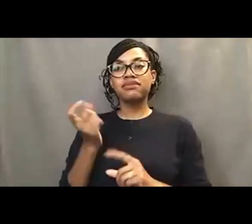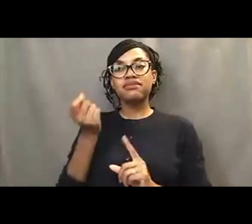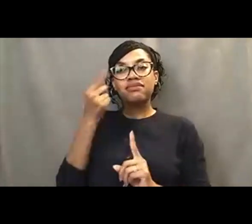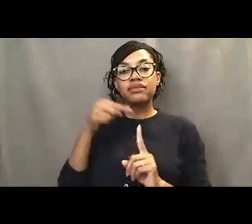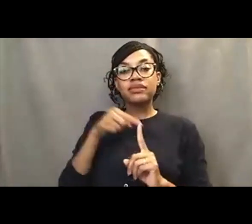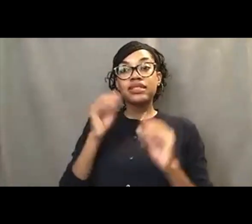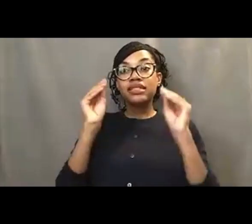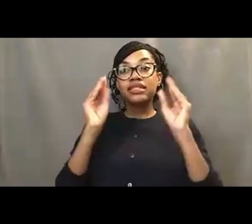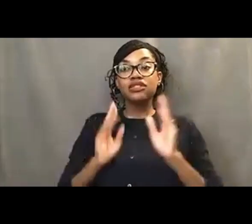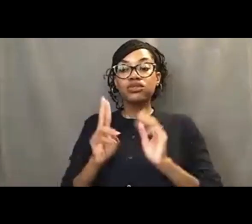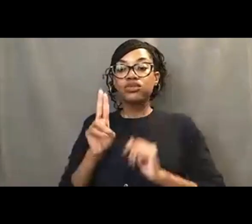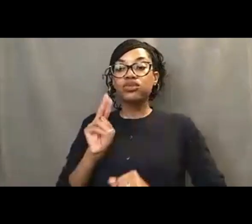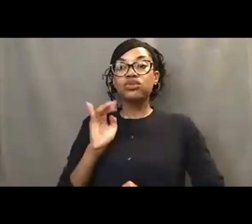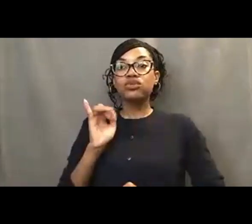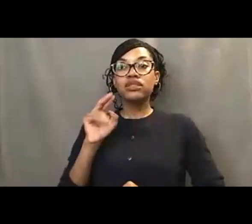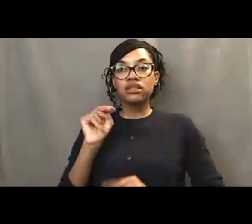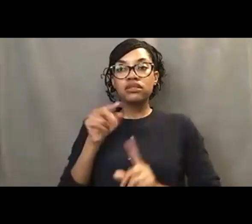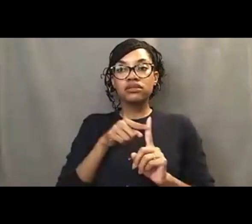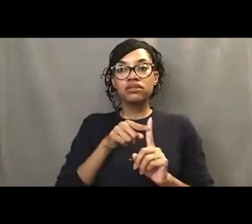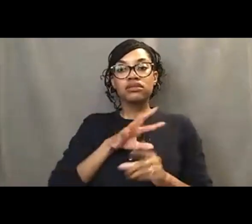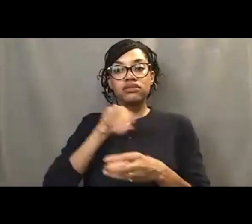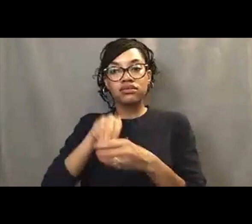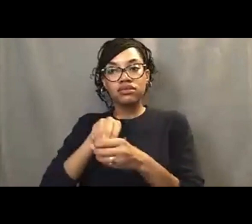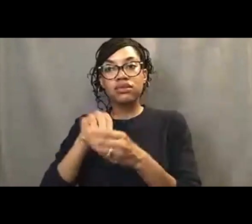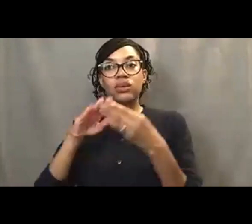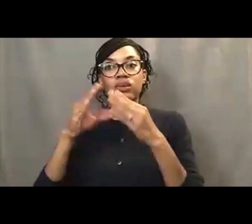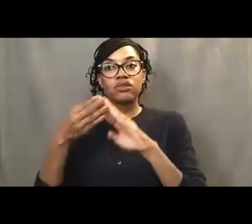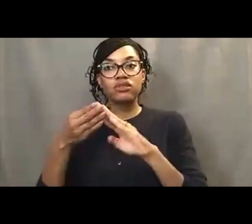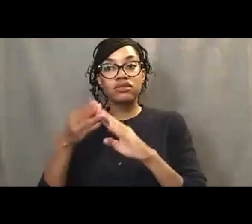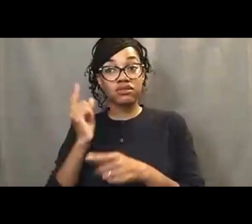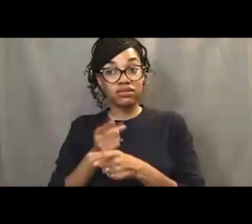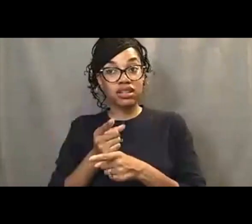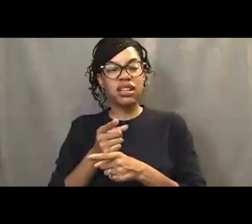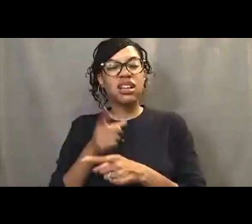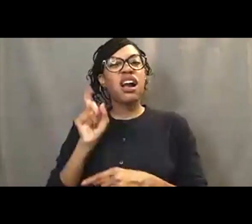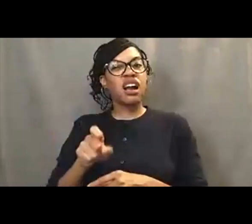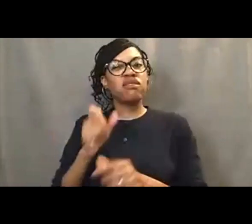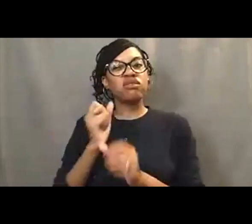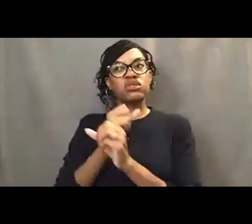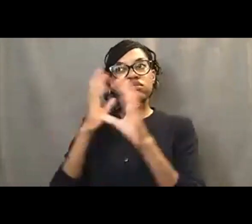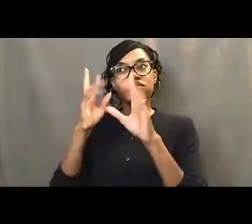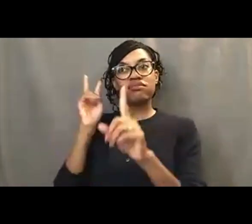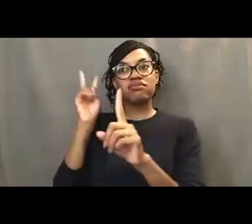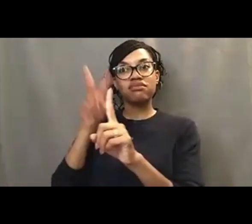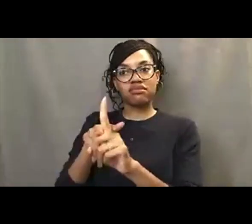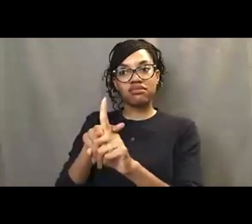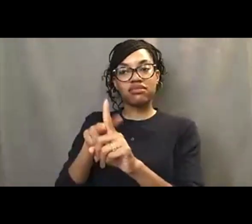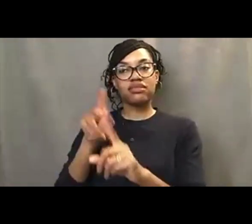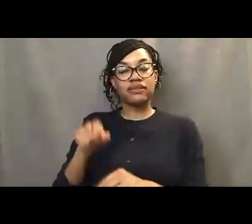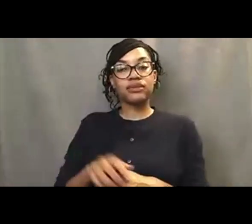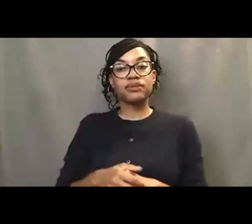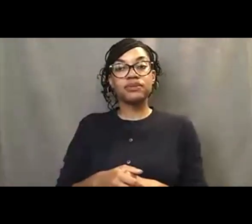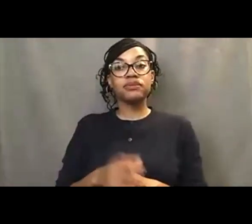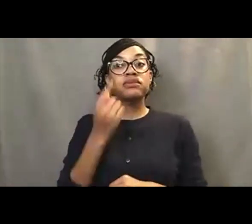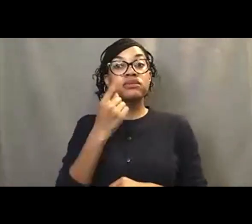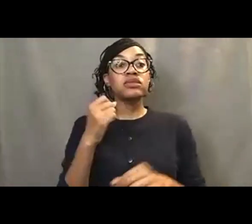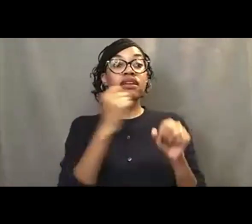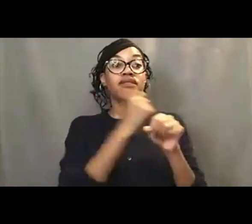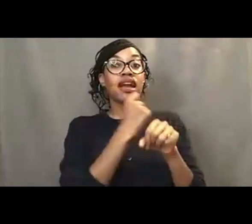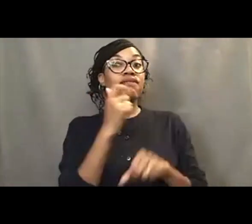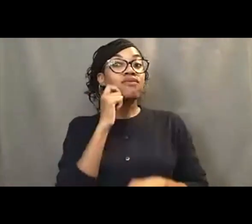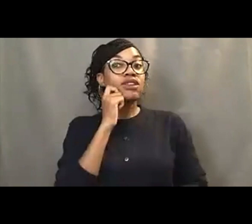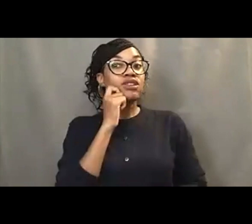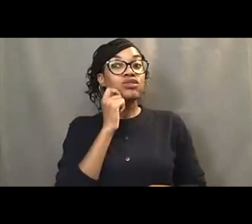that way. And so when we're fighting for things like racial and social justice, we're also fighting for